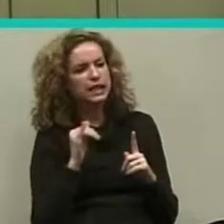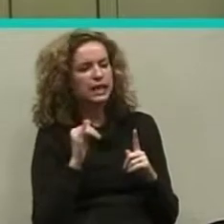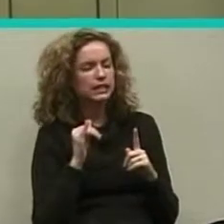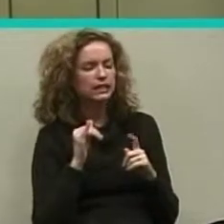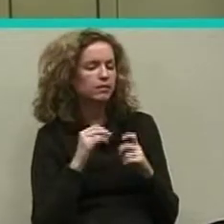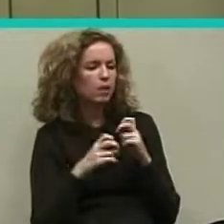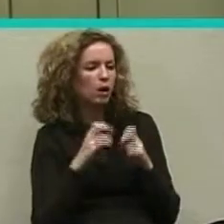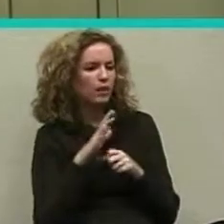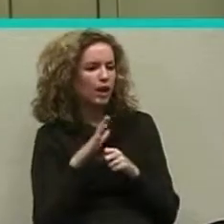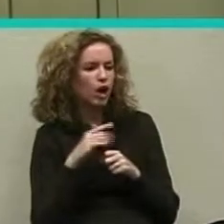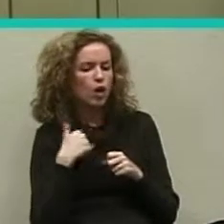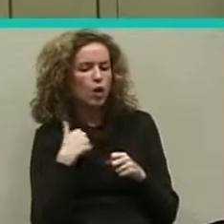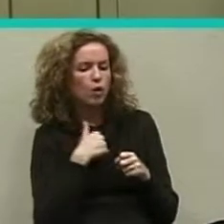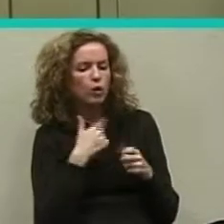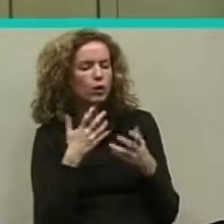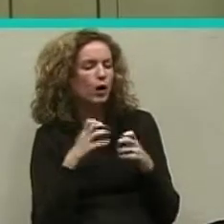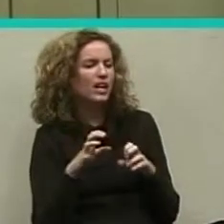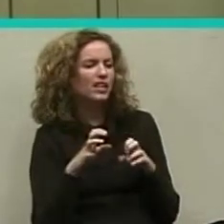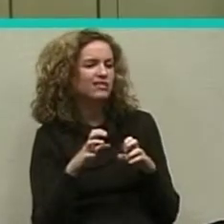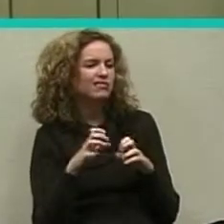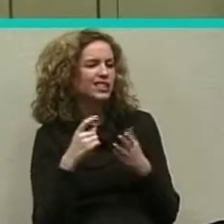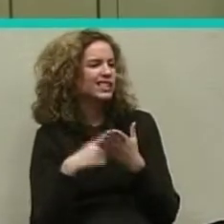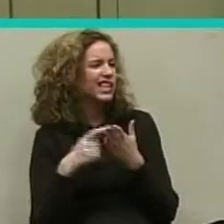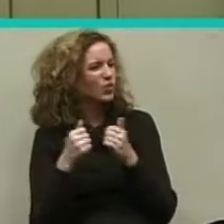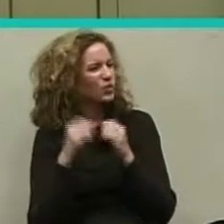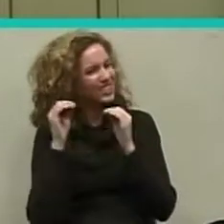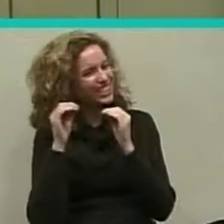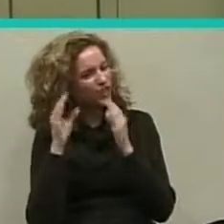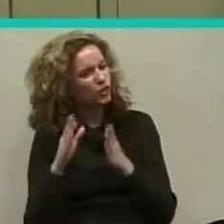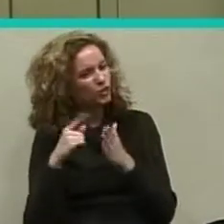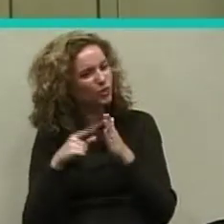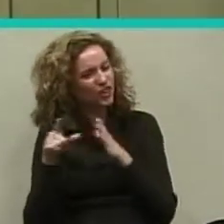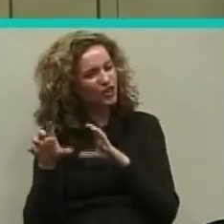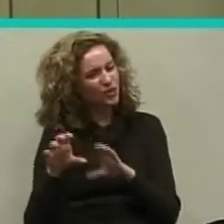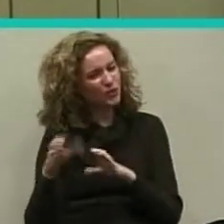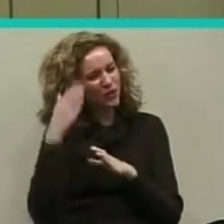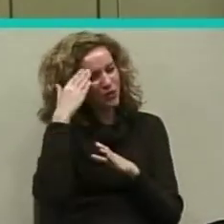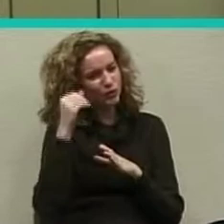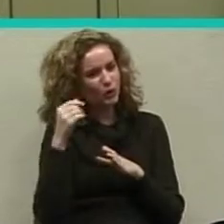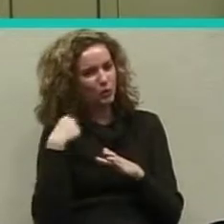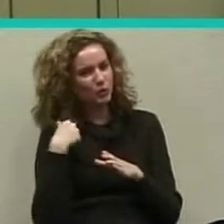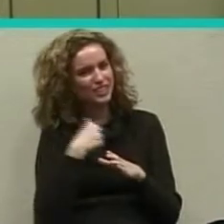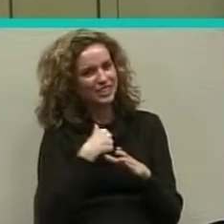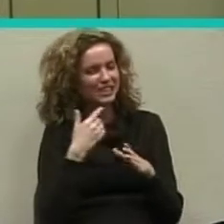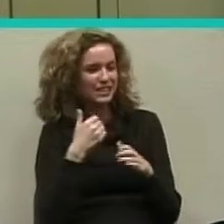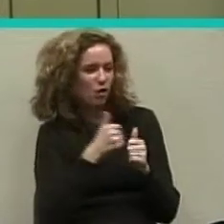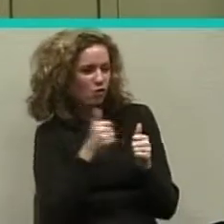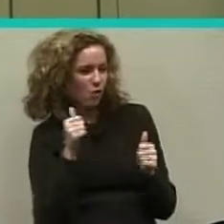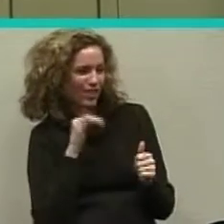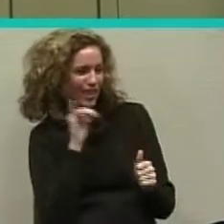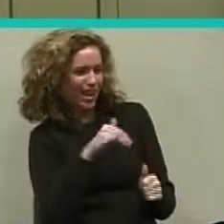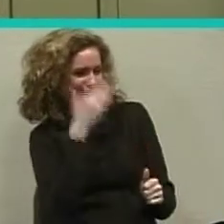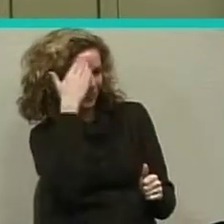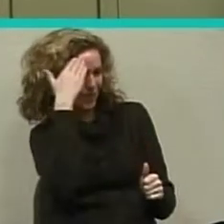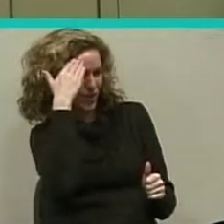want to have to talk to teachers about what they're doing. So we don't look at that. Because I certainly don't have to go to a teacher